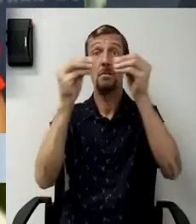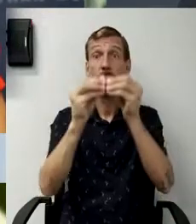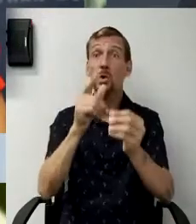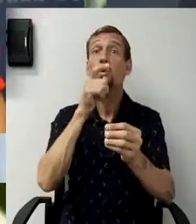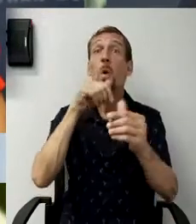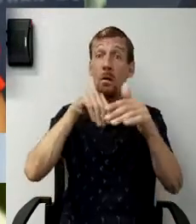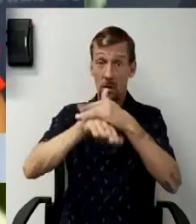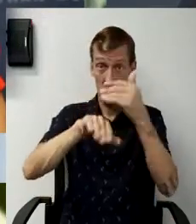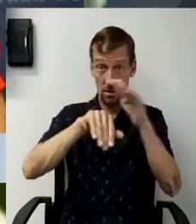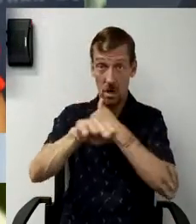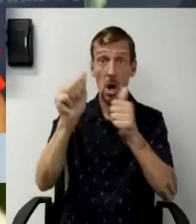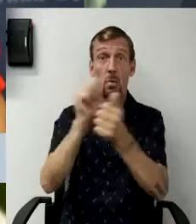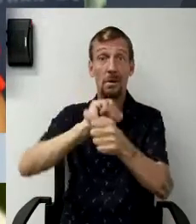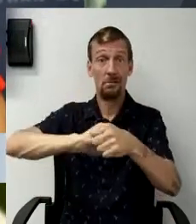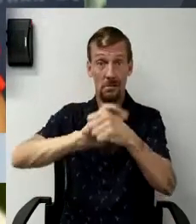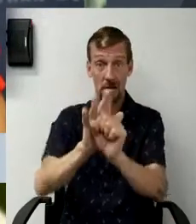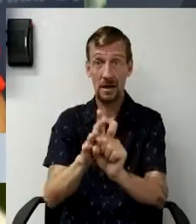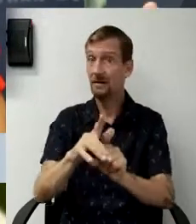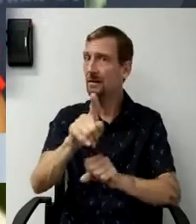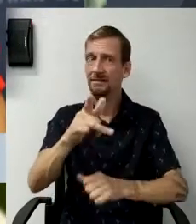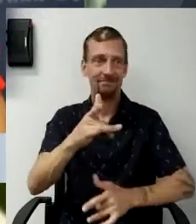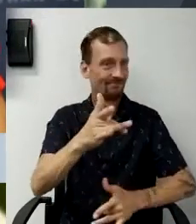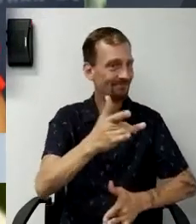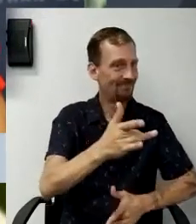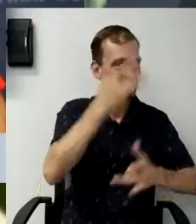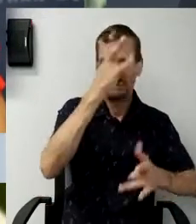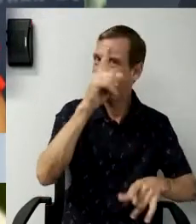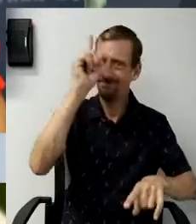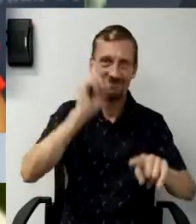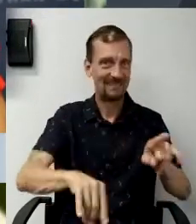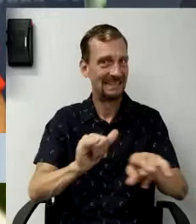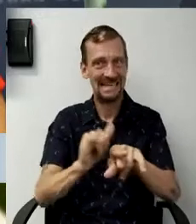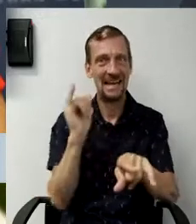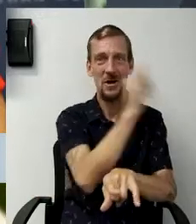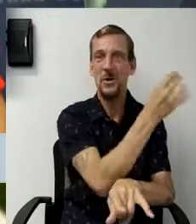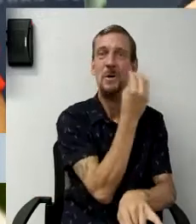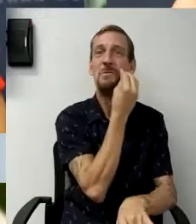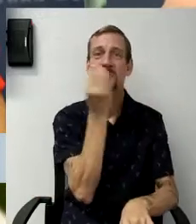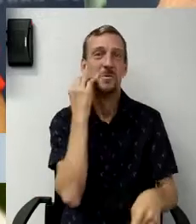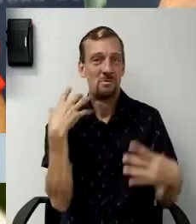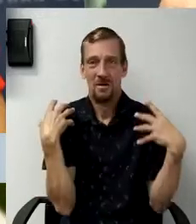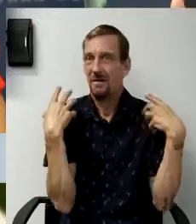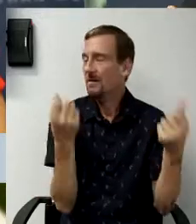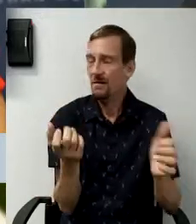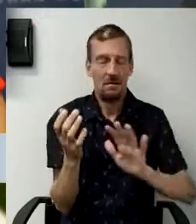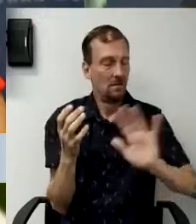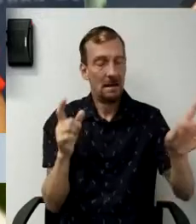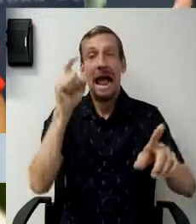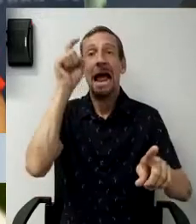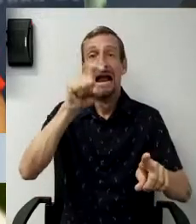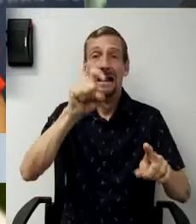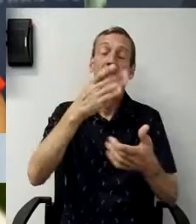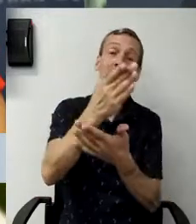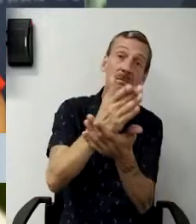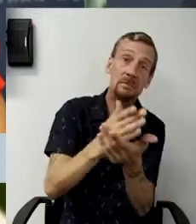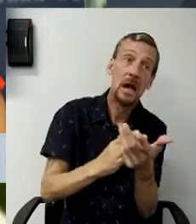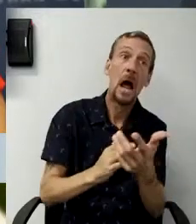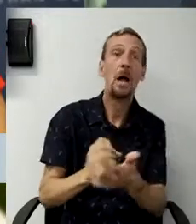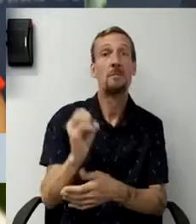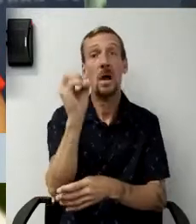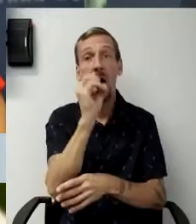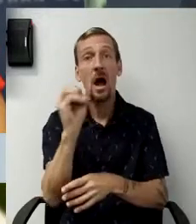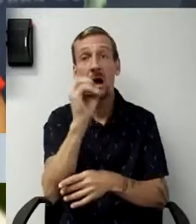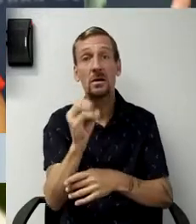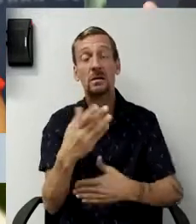COVID, they're too sick to stay at home and recover there. They generally need some form of oxygen treatment,